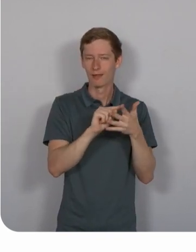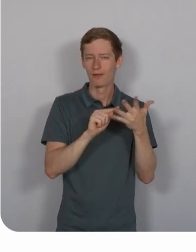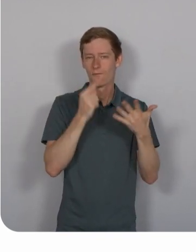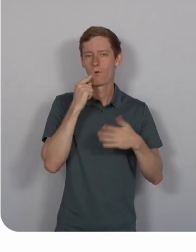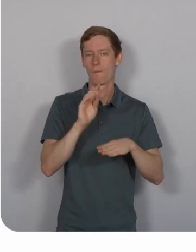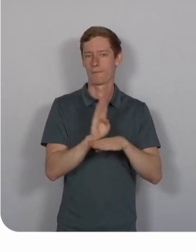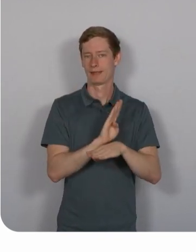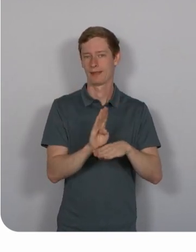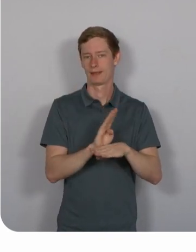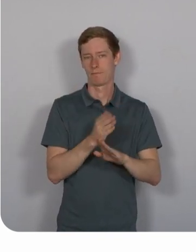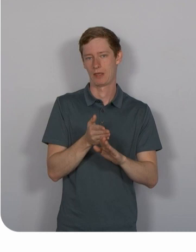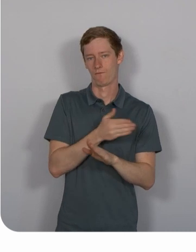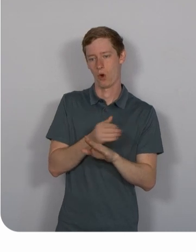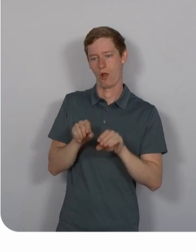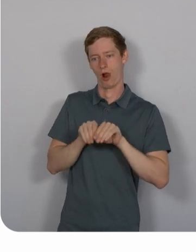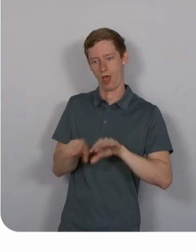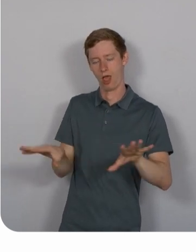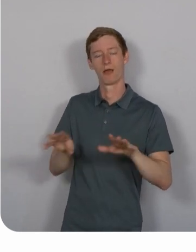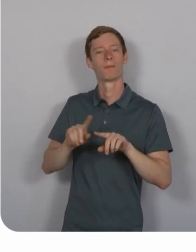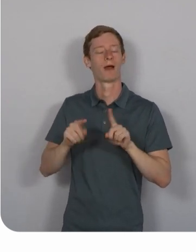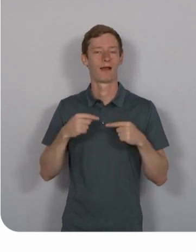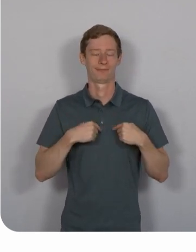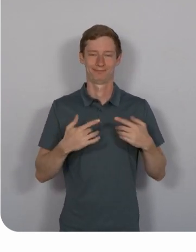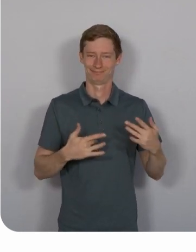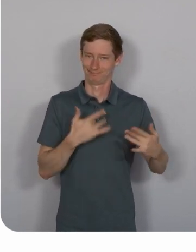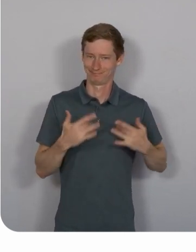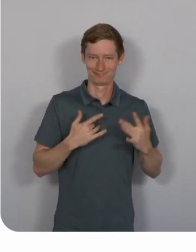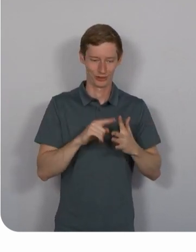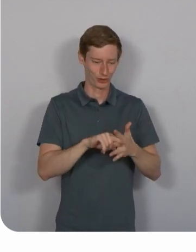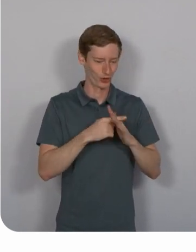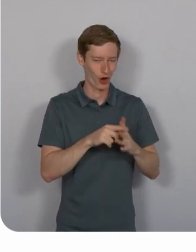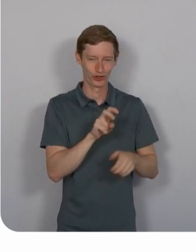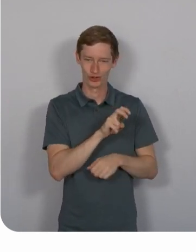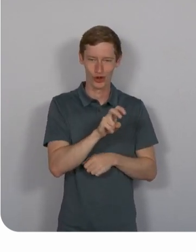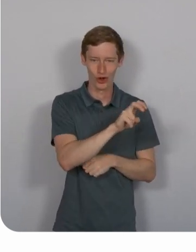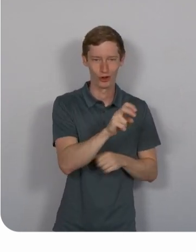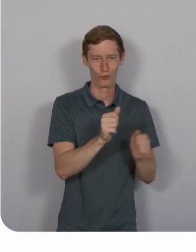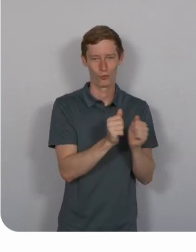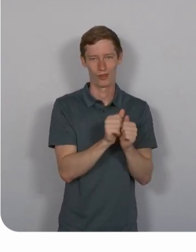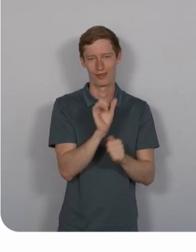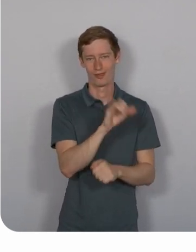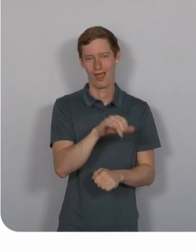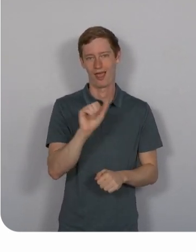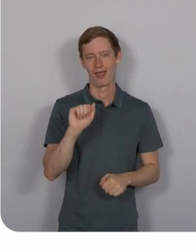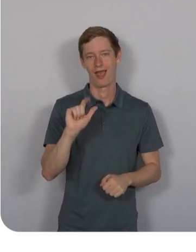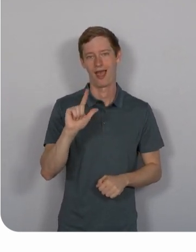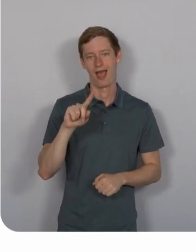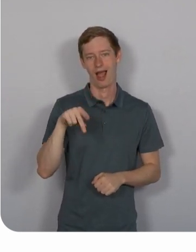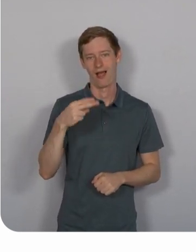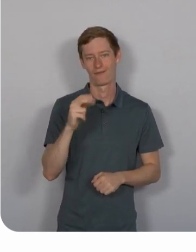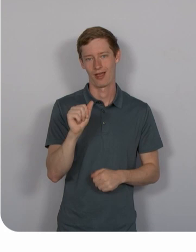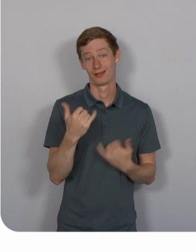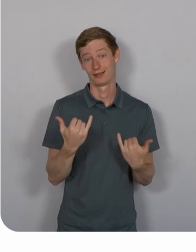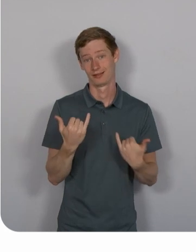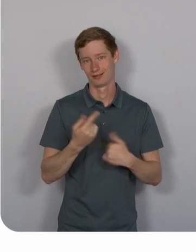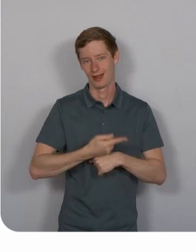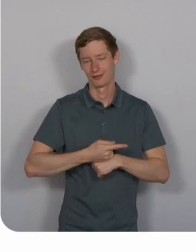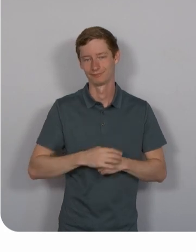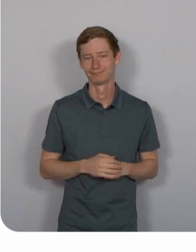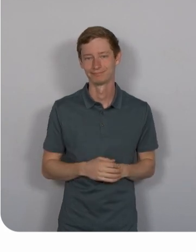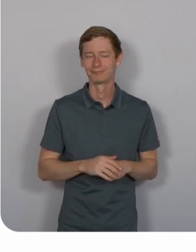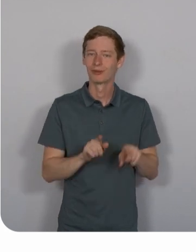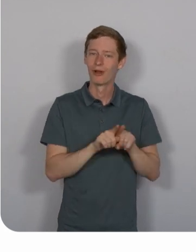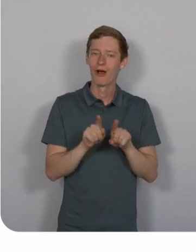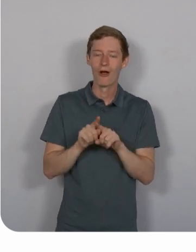more broadly. But I'm really excited to begin on that journey with that alpha today. We also are excited about getting this